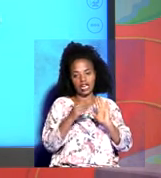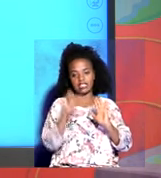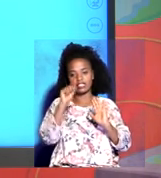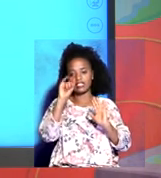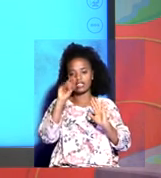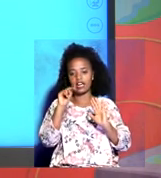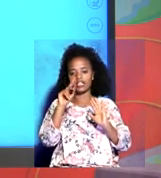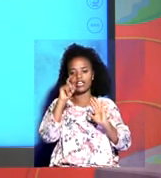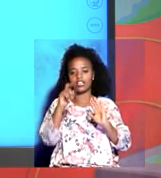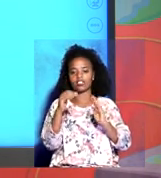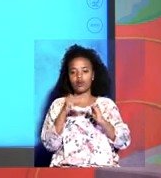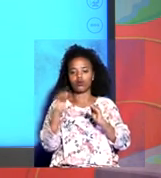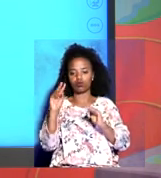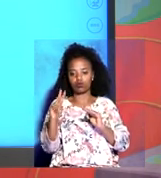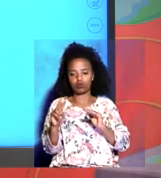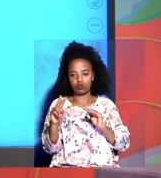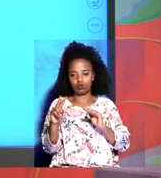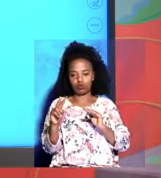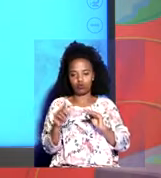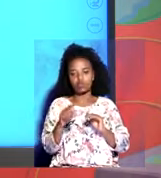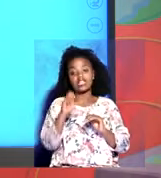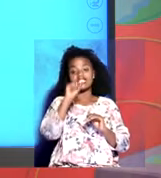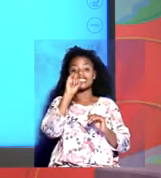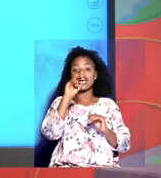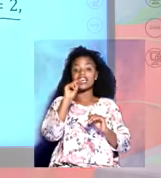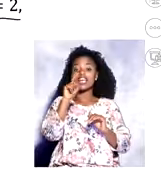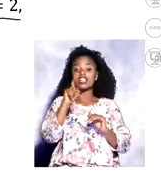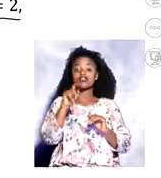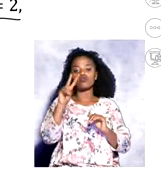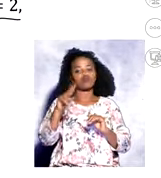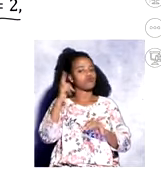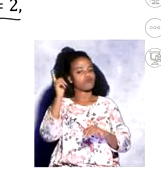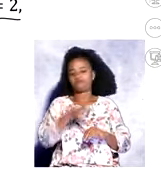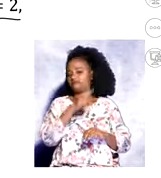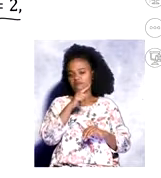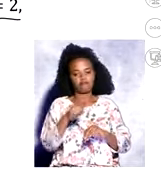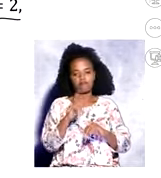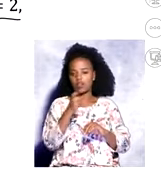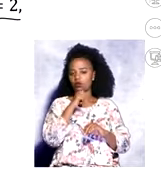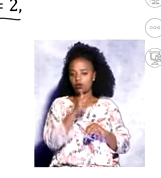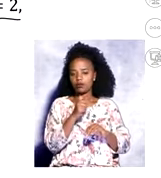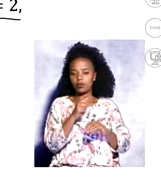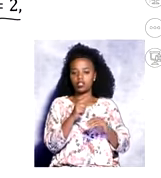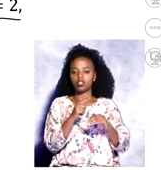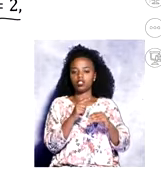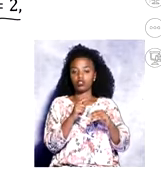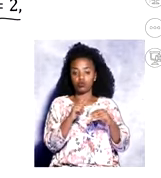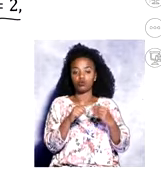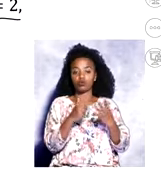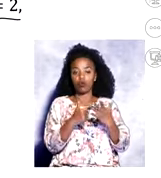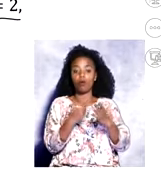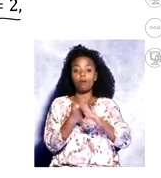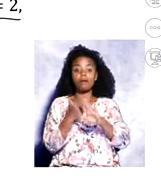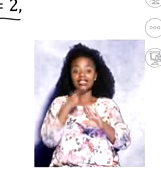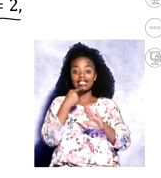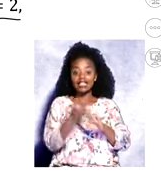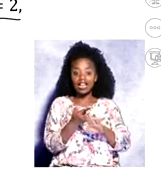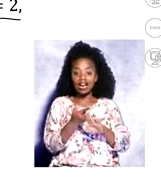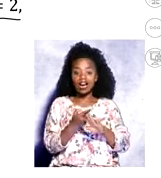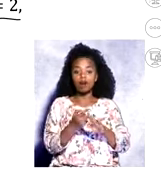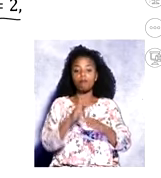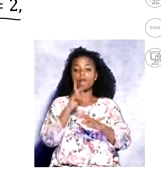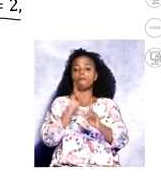cannot be 2, this has no solution. This has no solution. But the particulars, we have solved this earlier, the particular